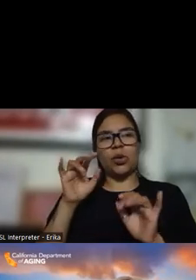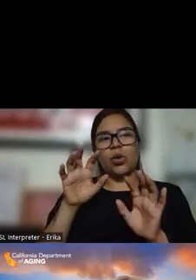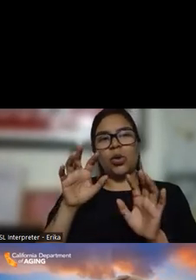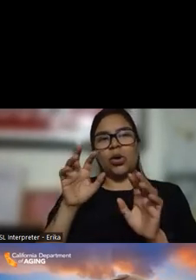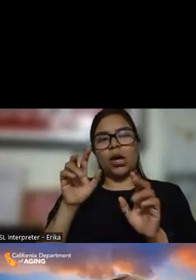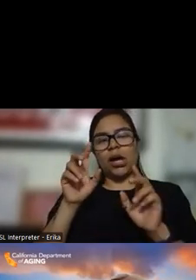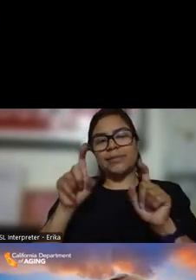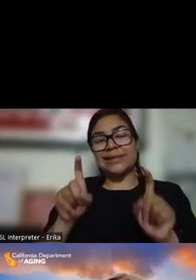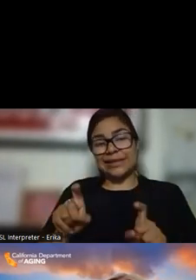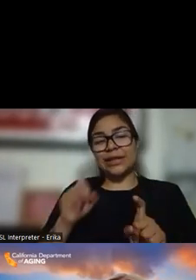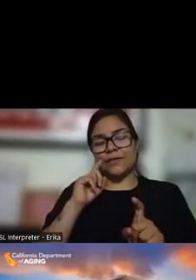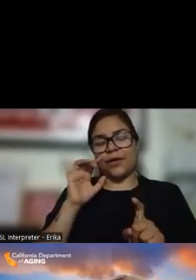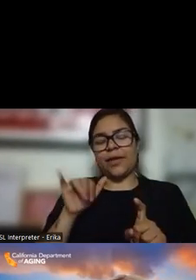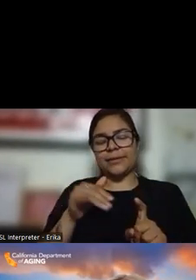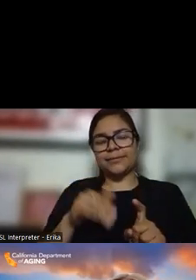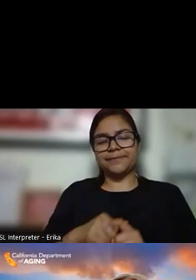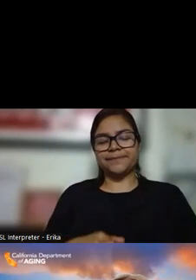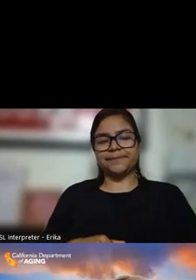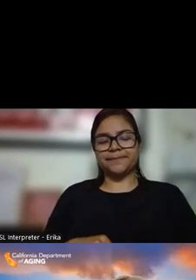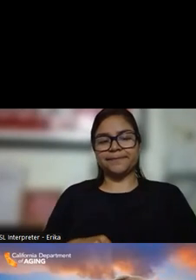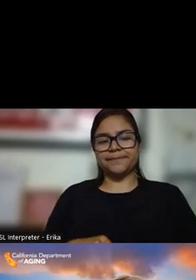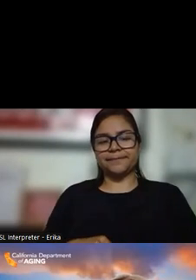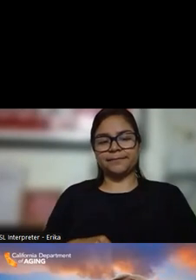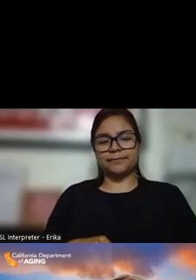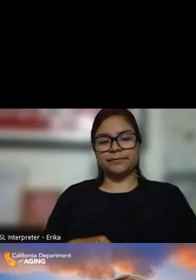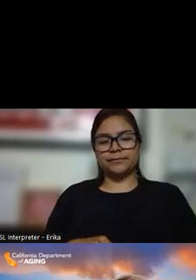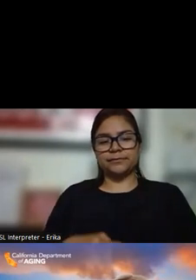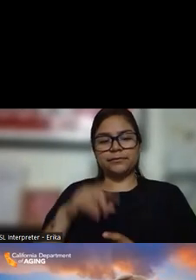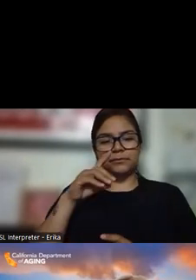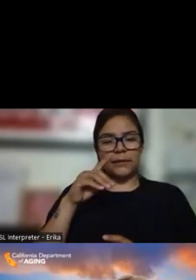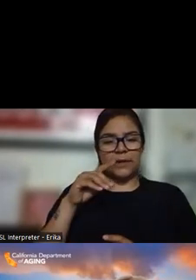California. Okay, great. Thank you. Denny.